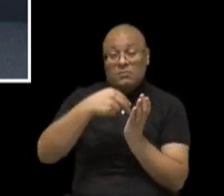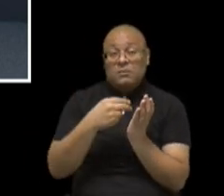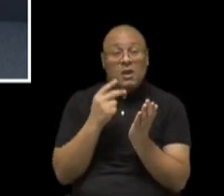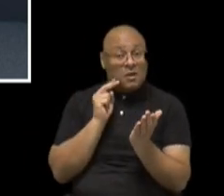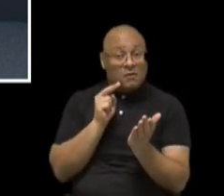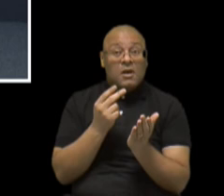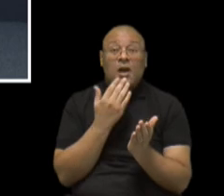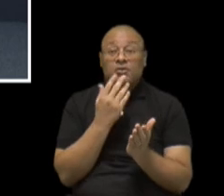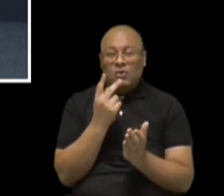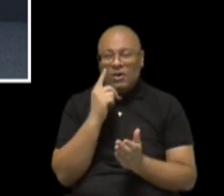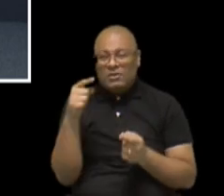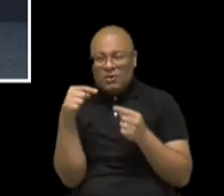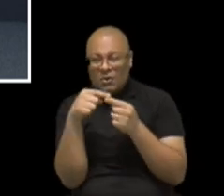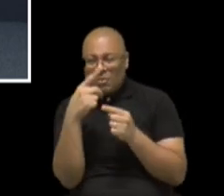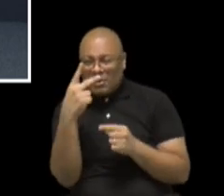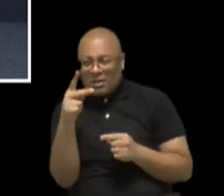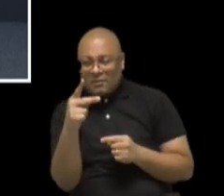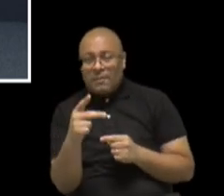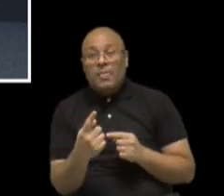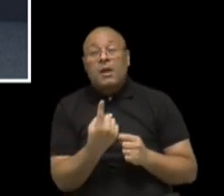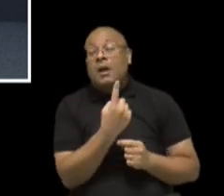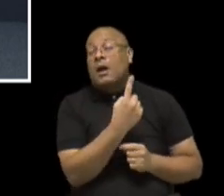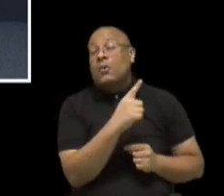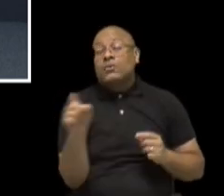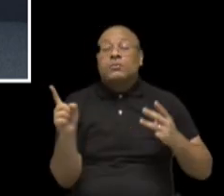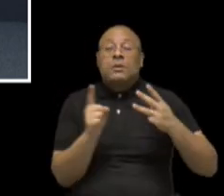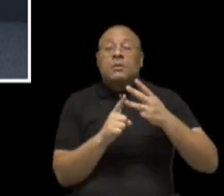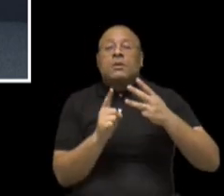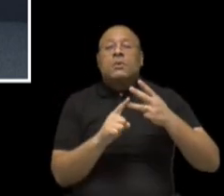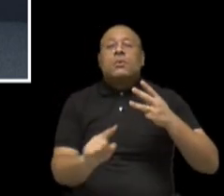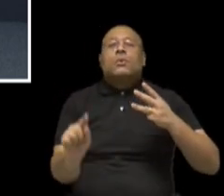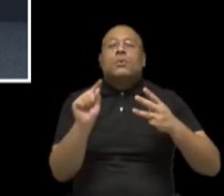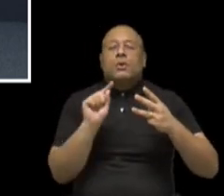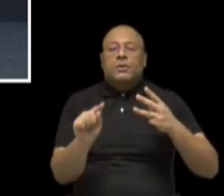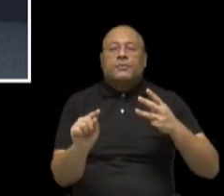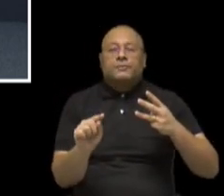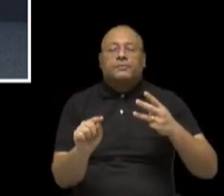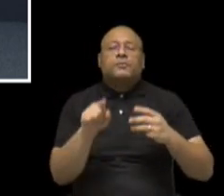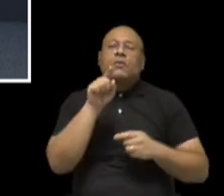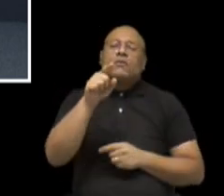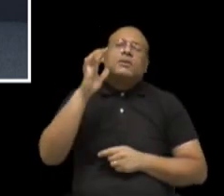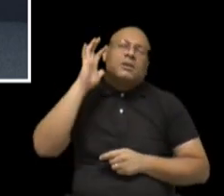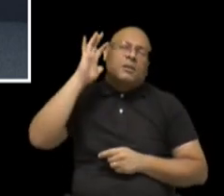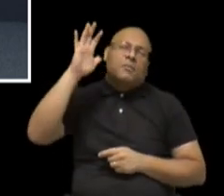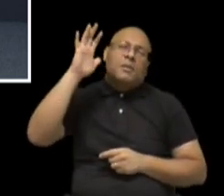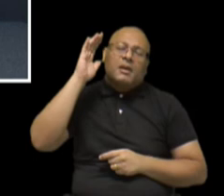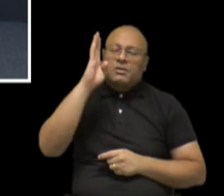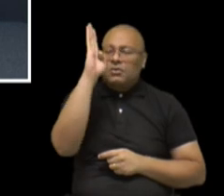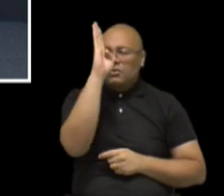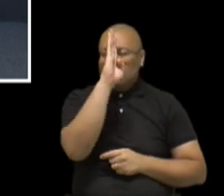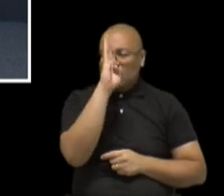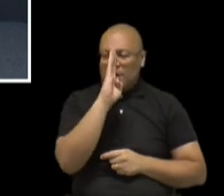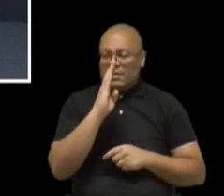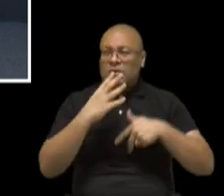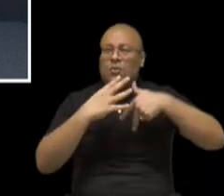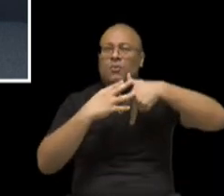Oh, yeah. Right? The last question is, what do you think about Brazilian